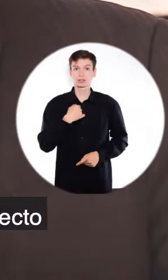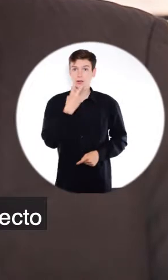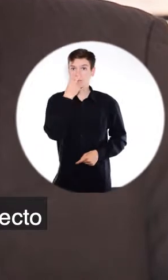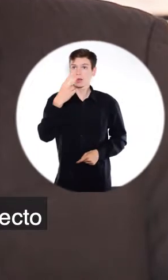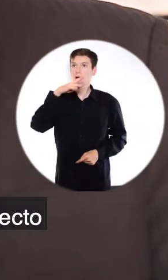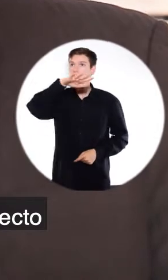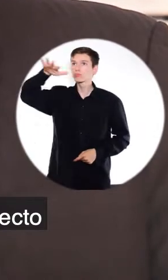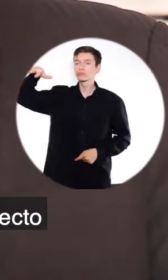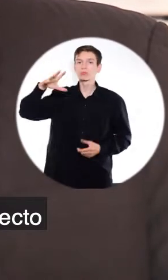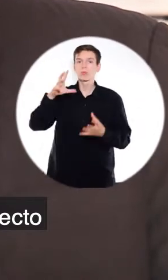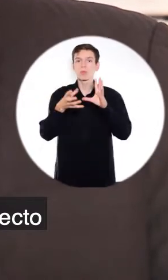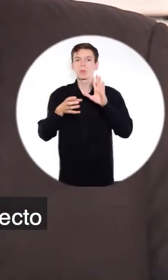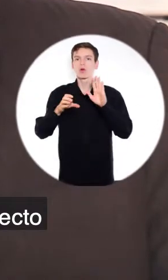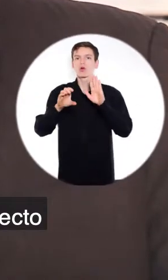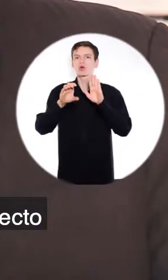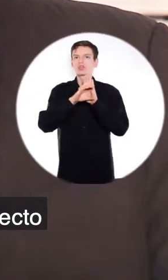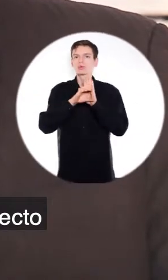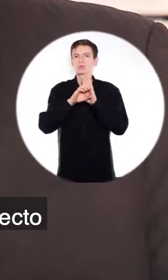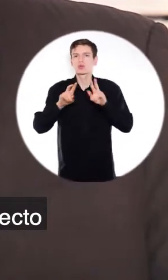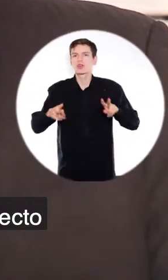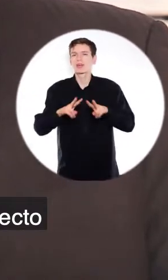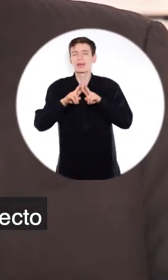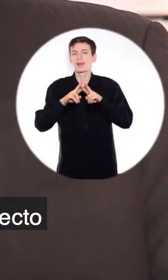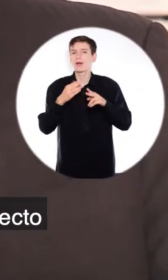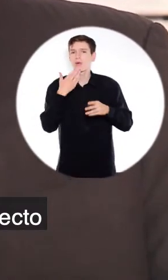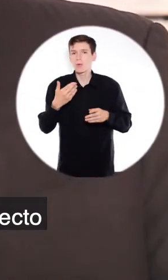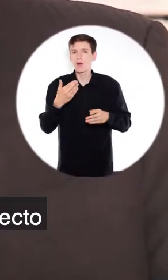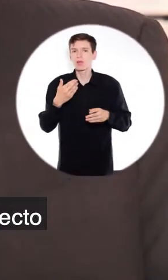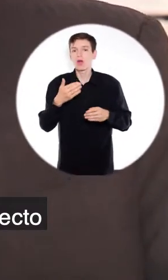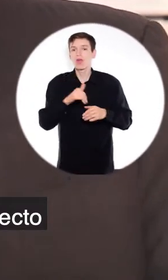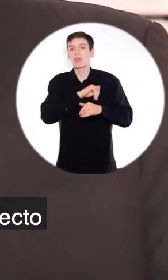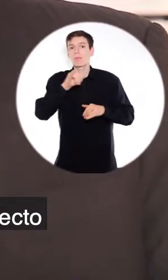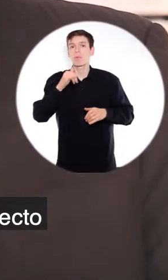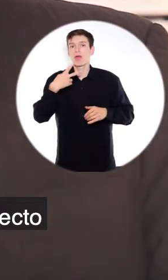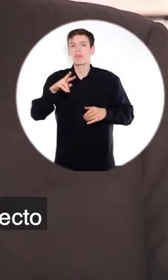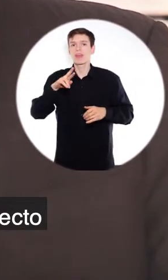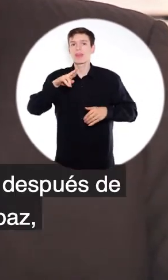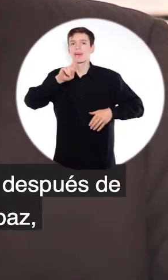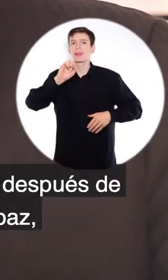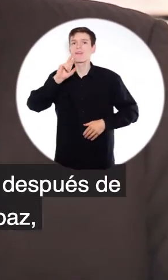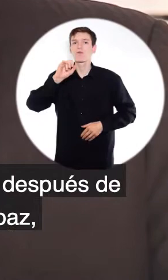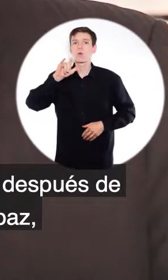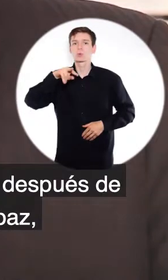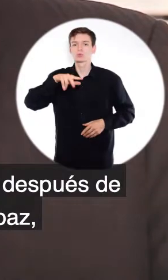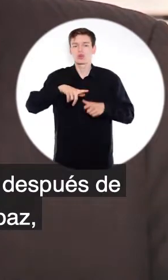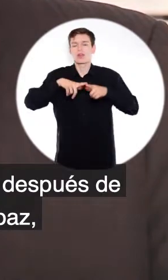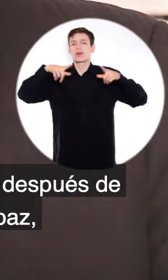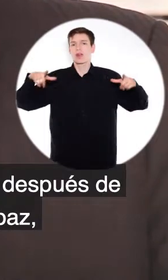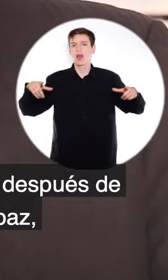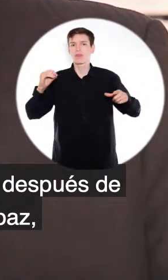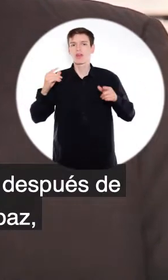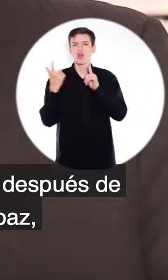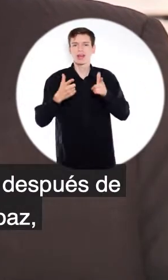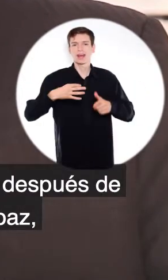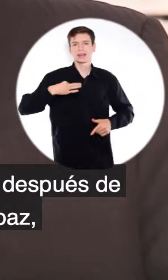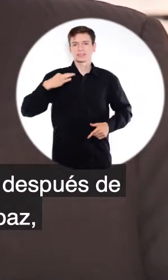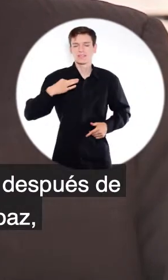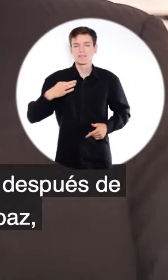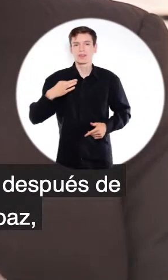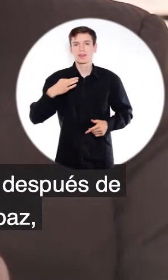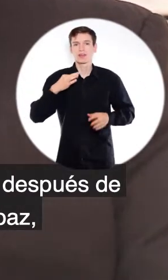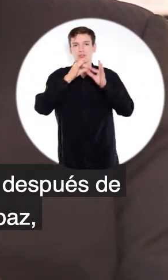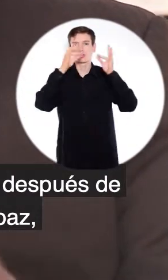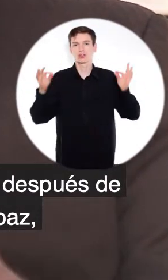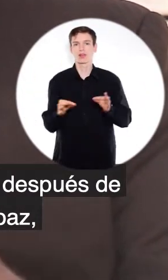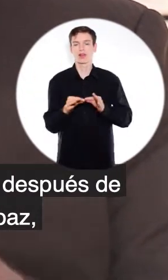So it's a little bit different than the other countries in the region in this respect, as well as many others. When we look around the world, usually constitutions are